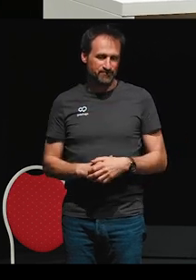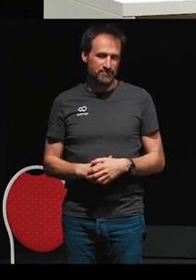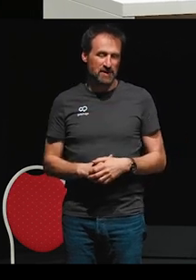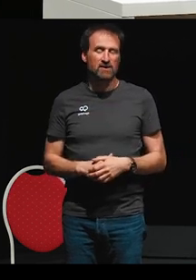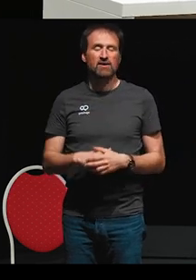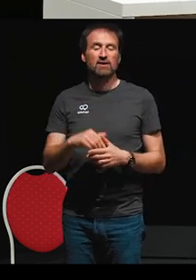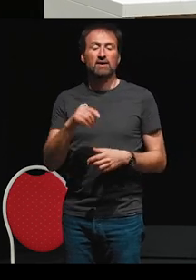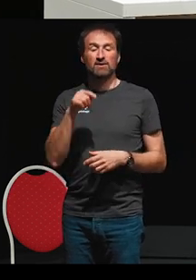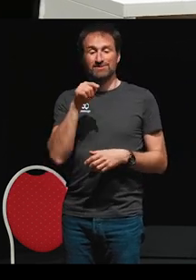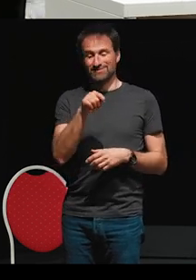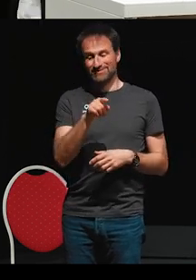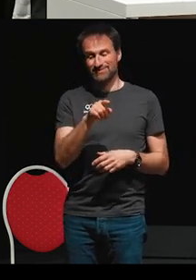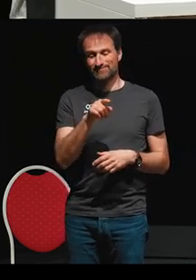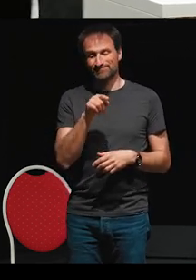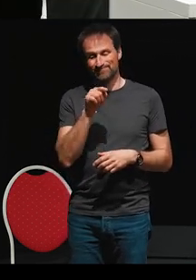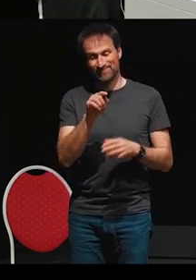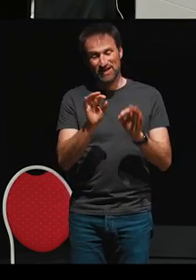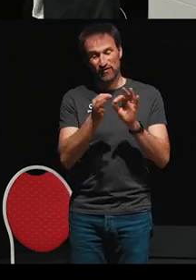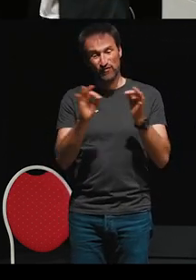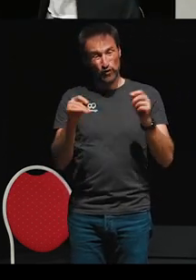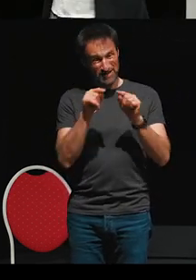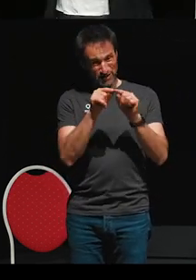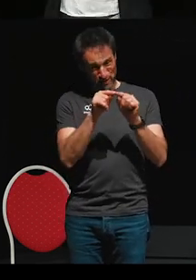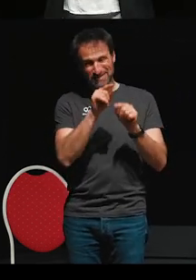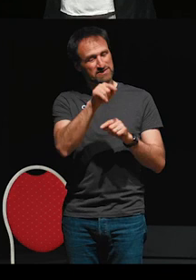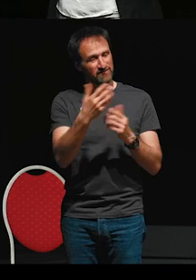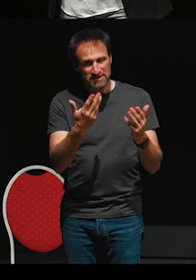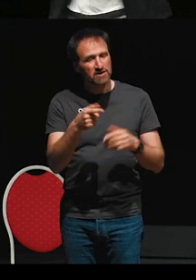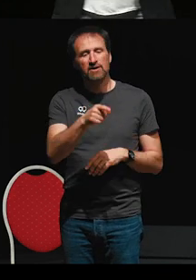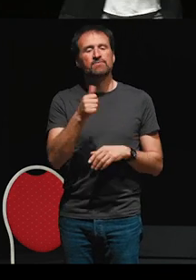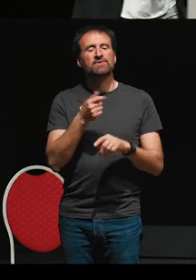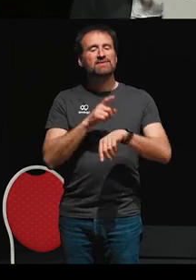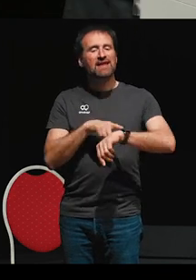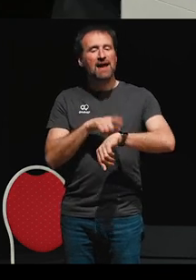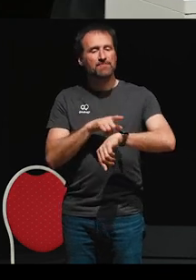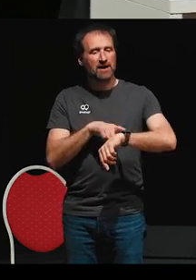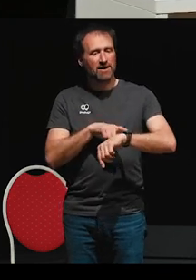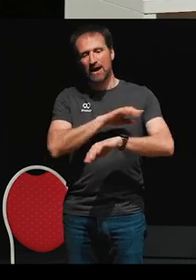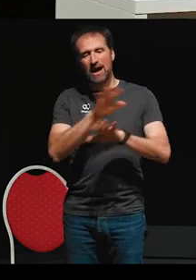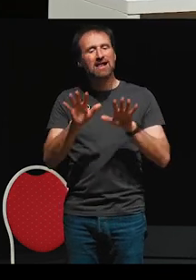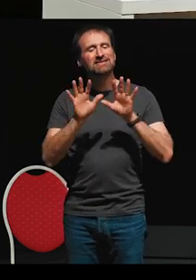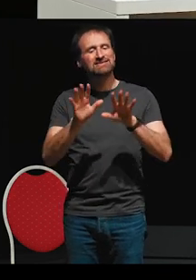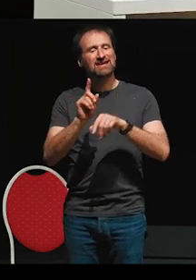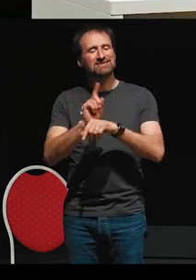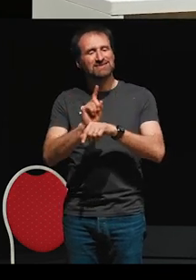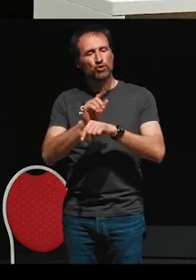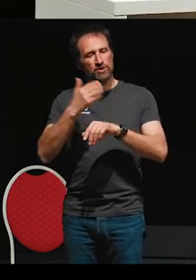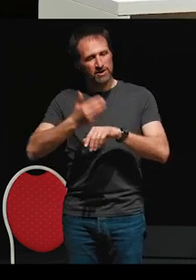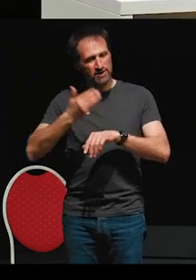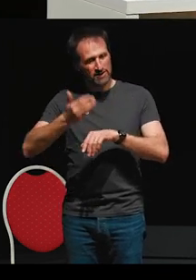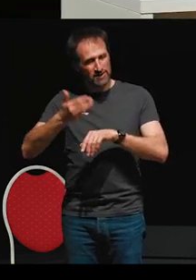function. That function is a timer running every 10 seconds and executing this